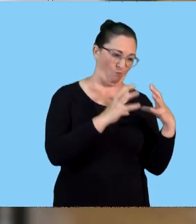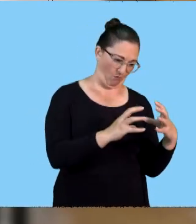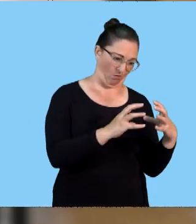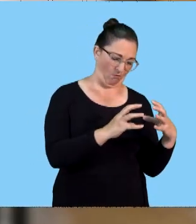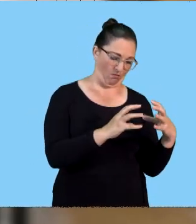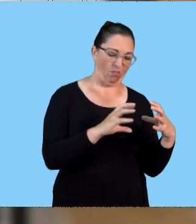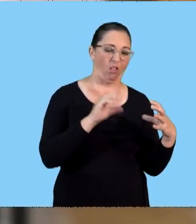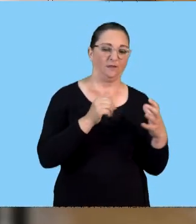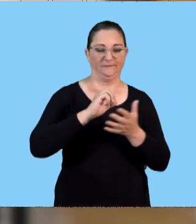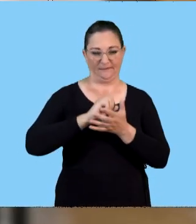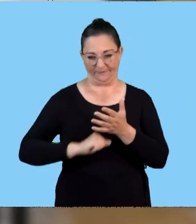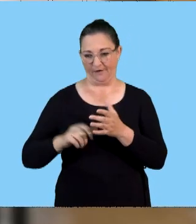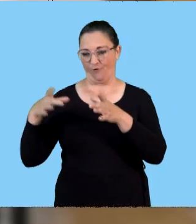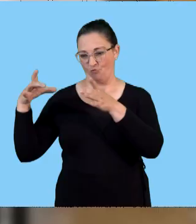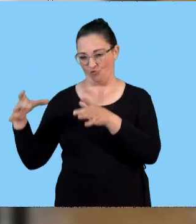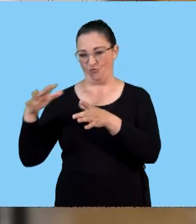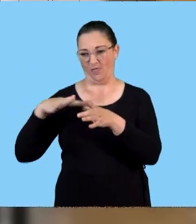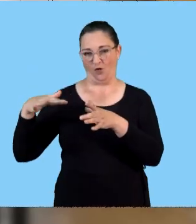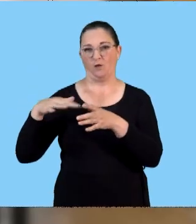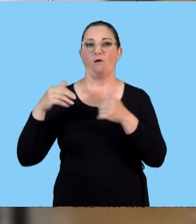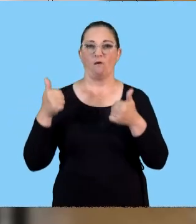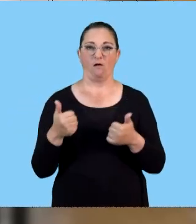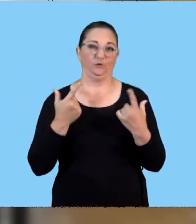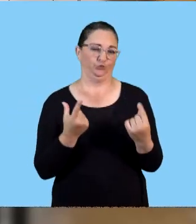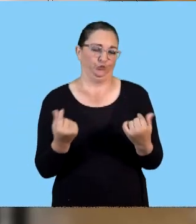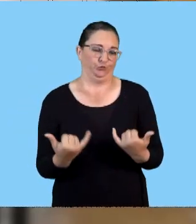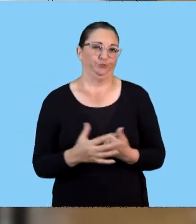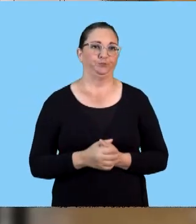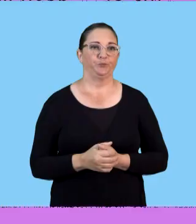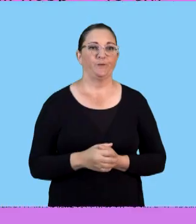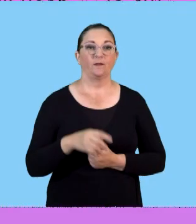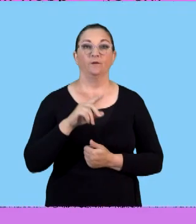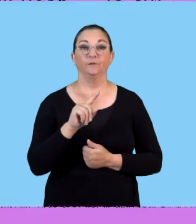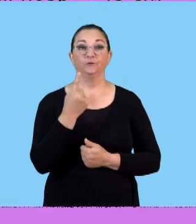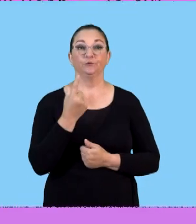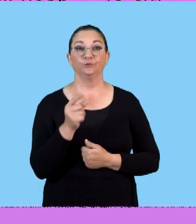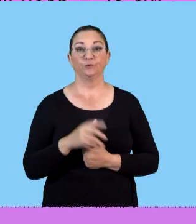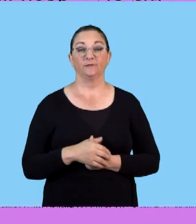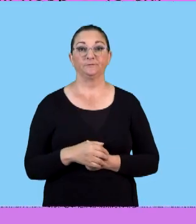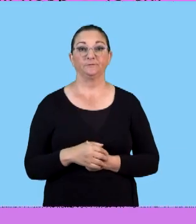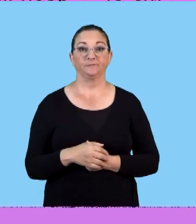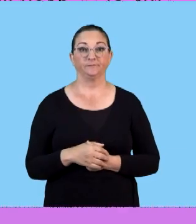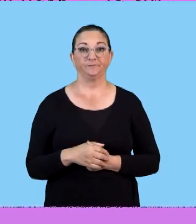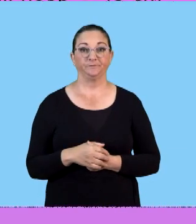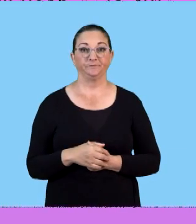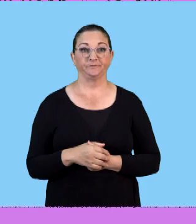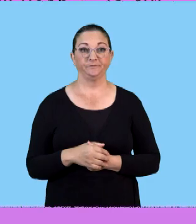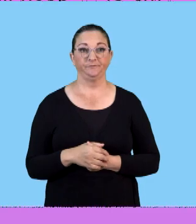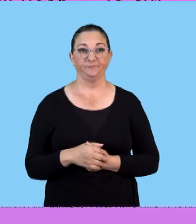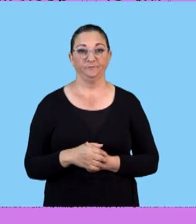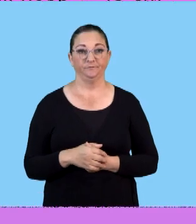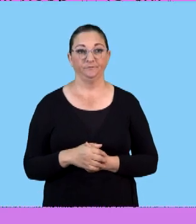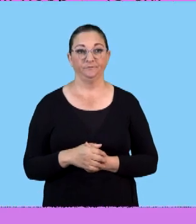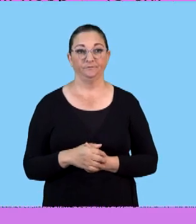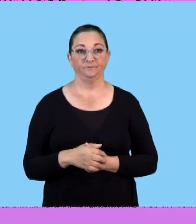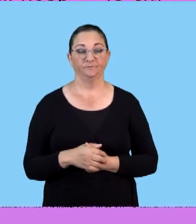subtracting the area of the ball from the area of the hoop. Right, so let's do that. So first of all, can I